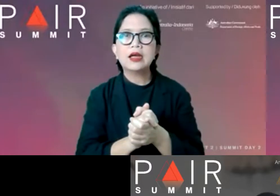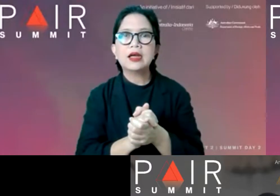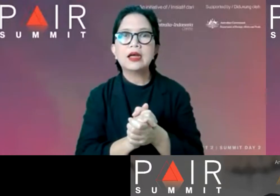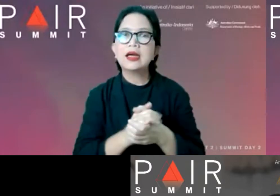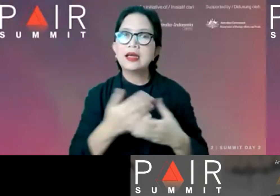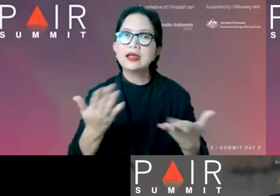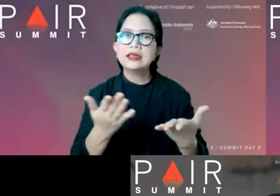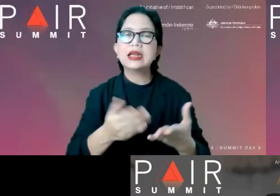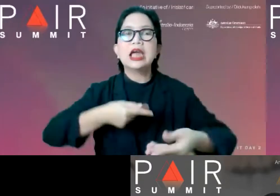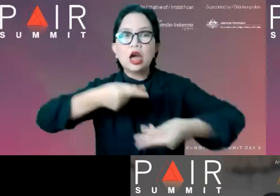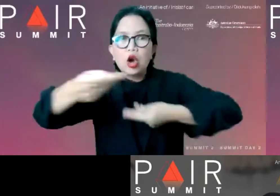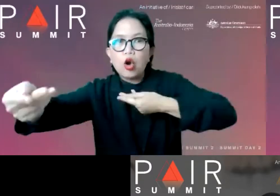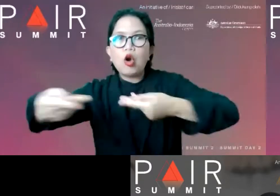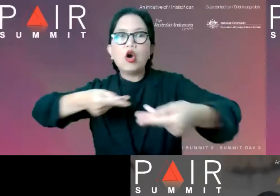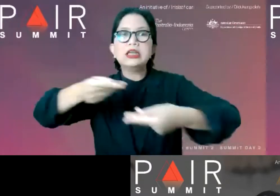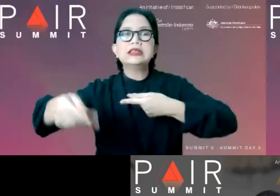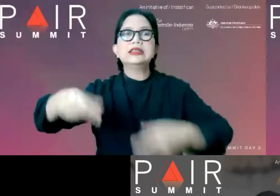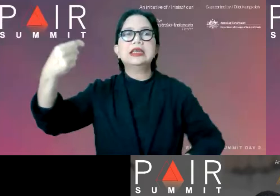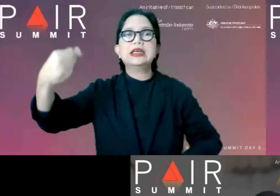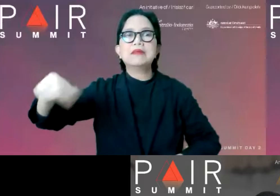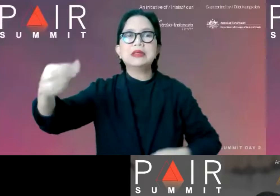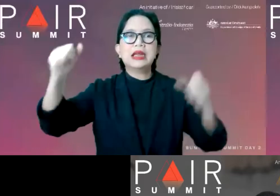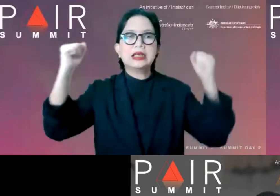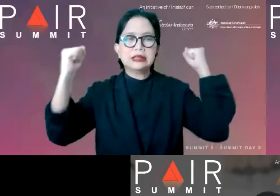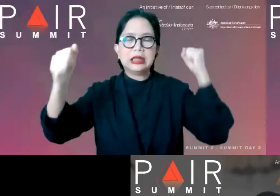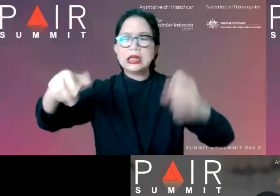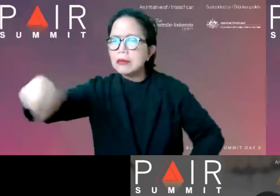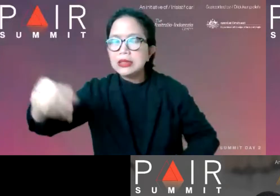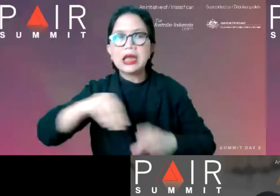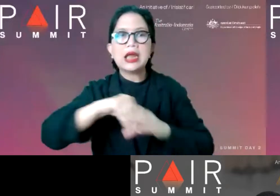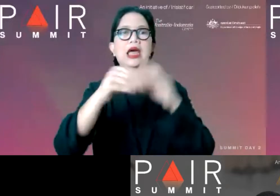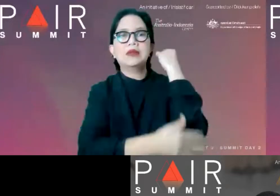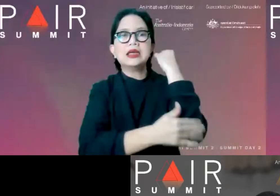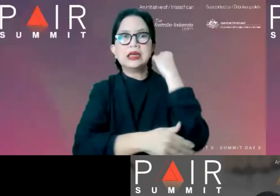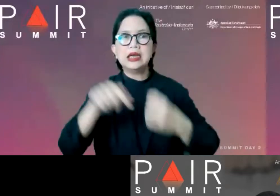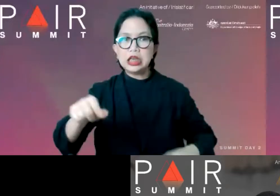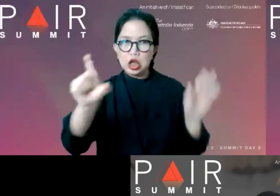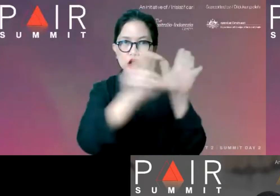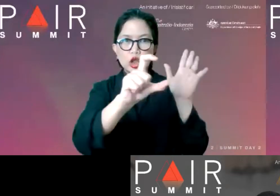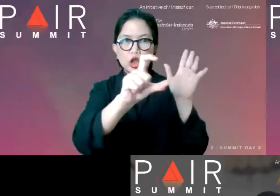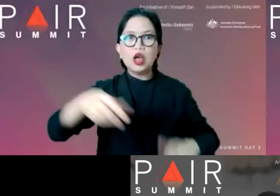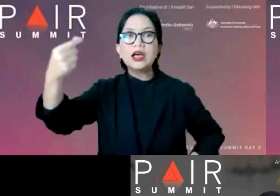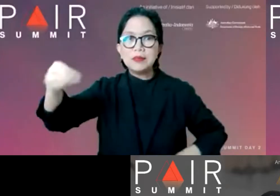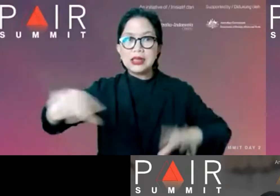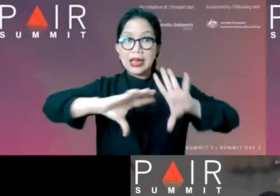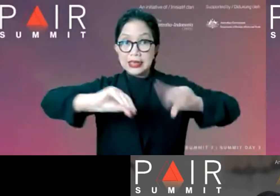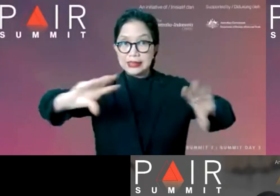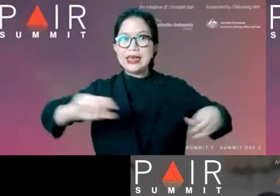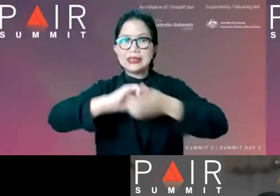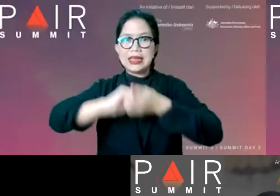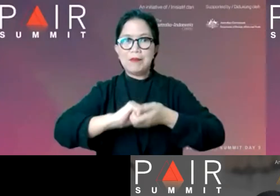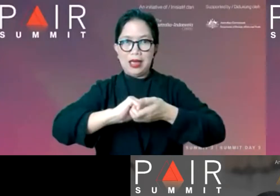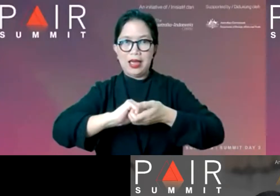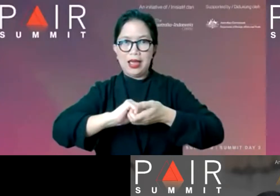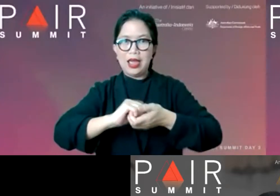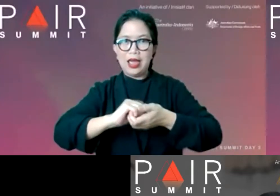So that's one great example where ministries are working together to address the issues, and